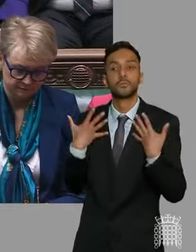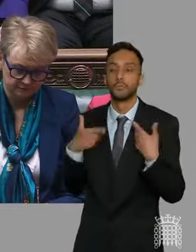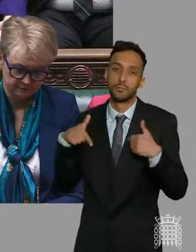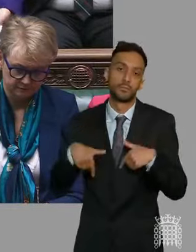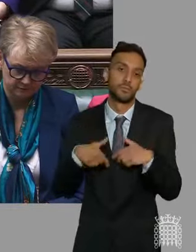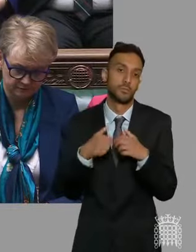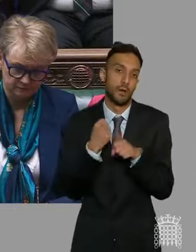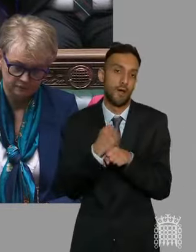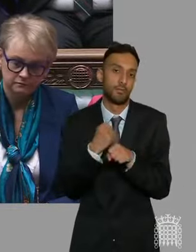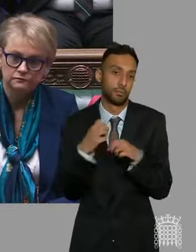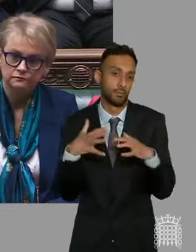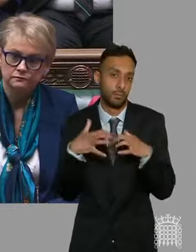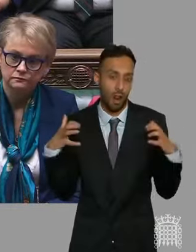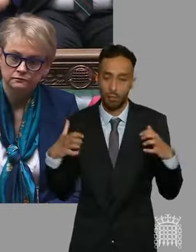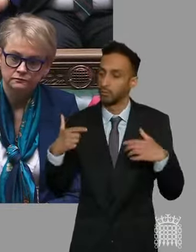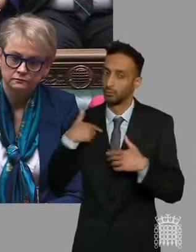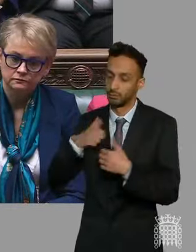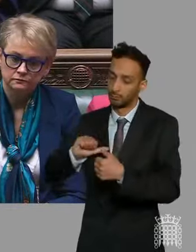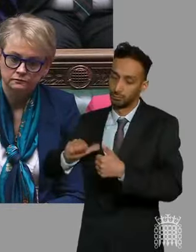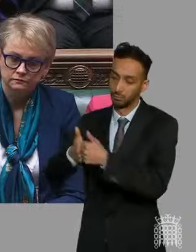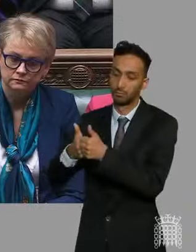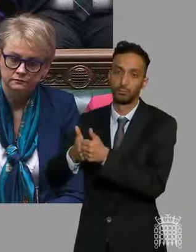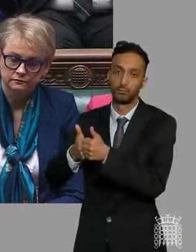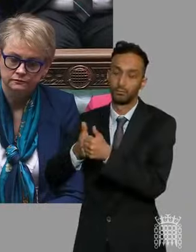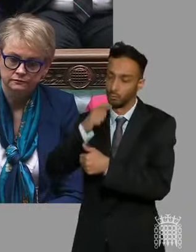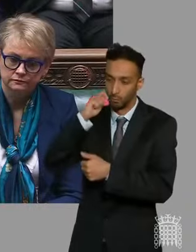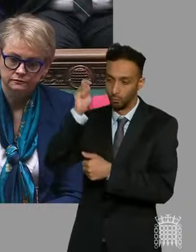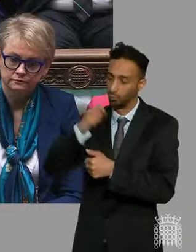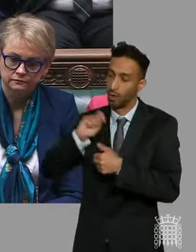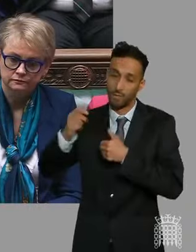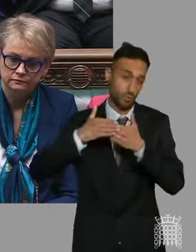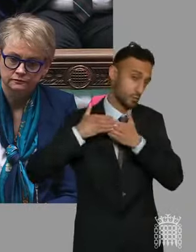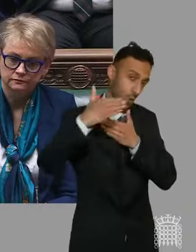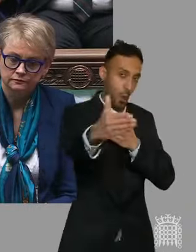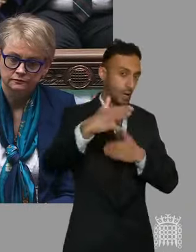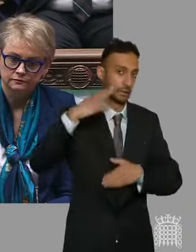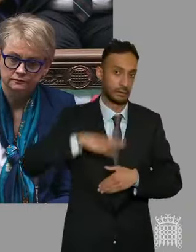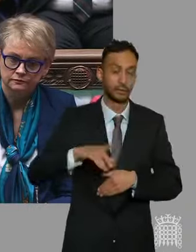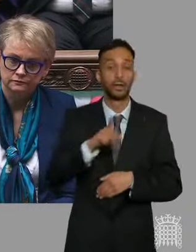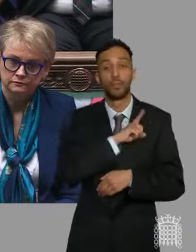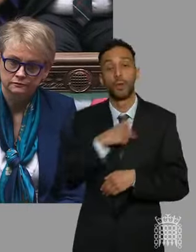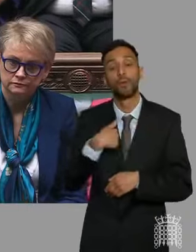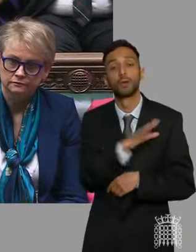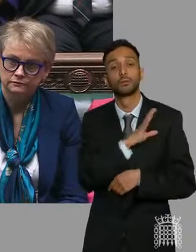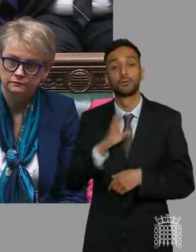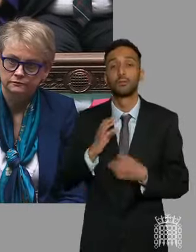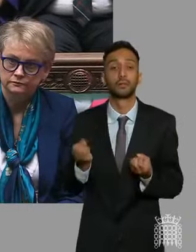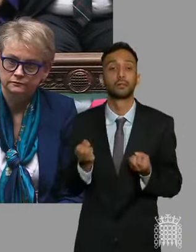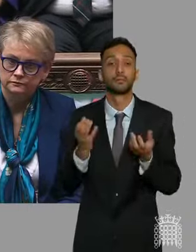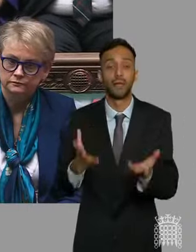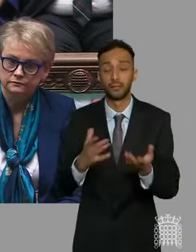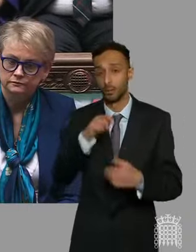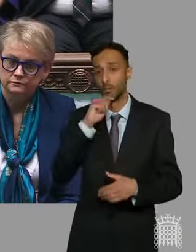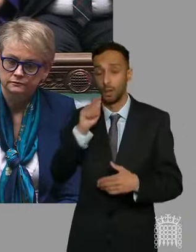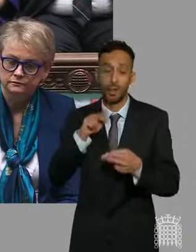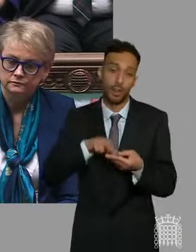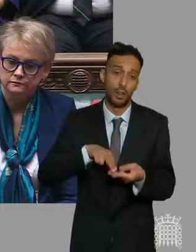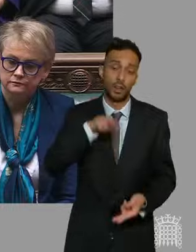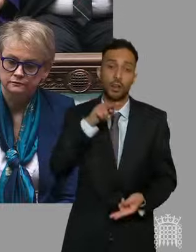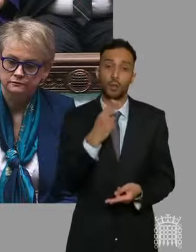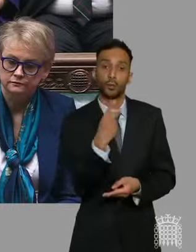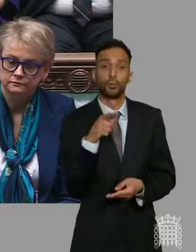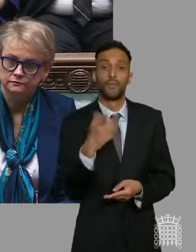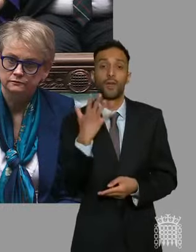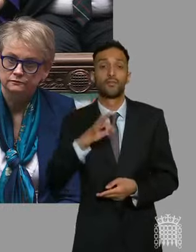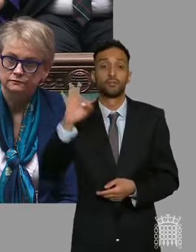increasing defence spending to 2.5% of GDP by April 2027, with an ambition to reach 3% in the next